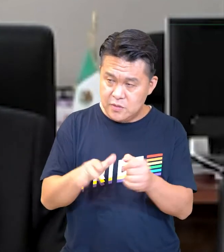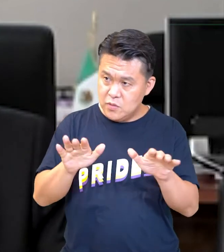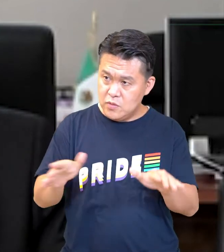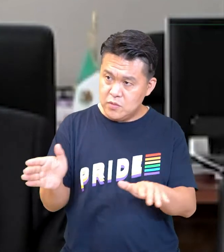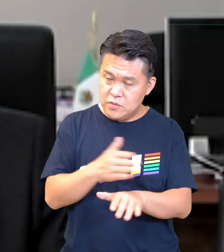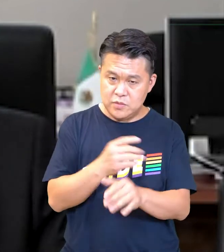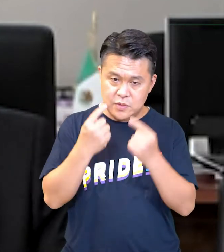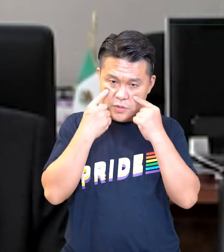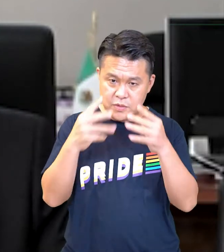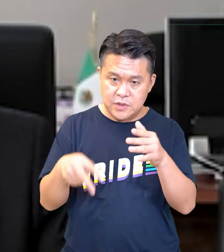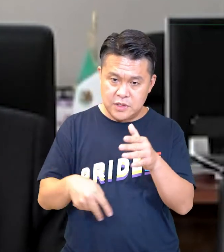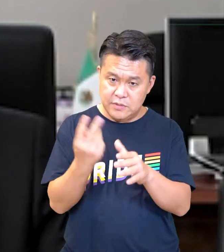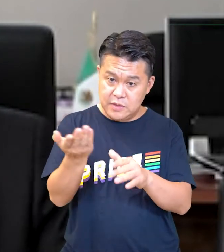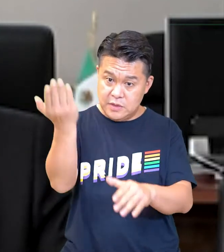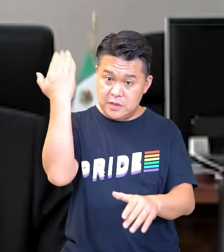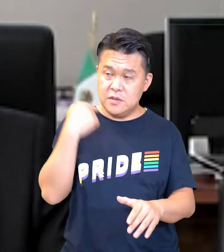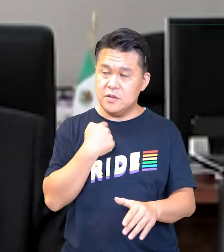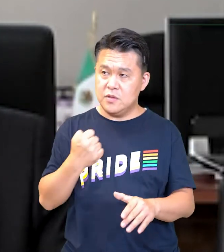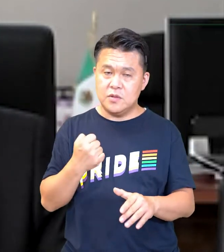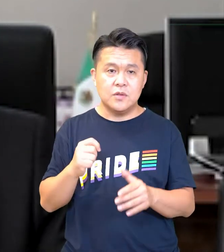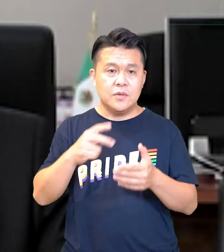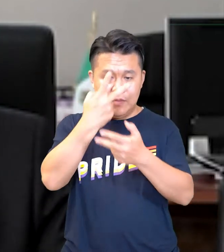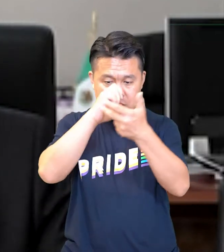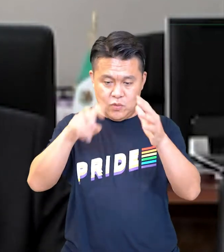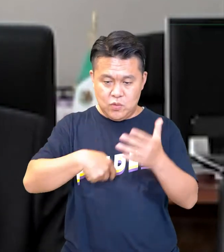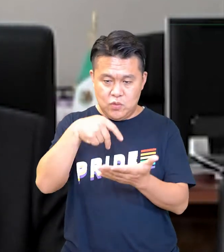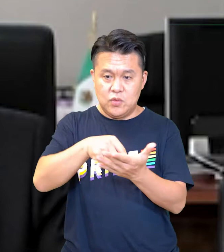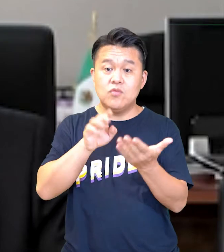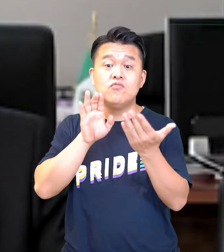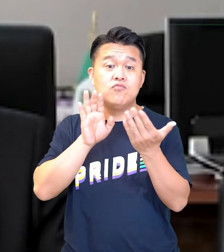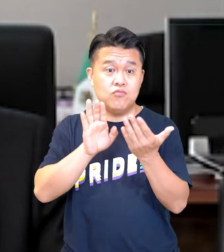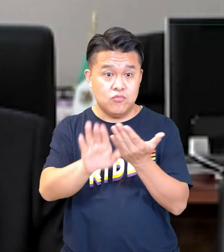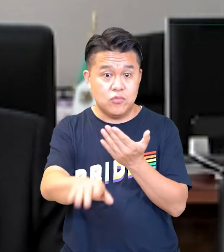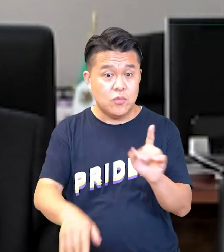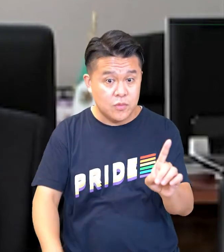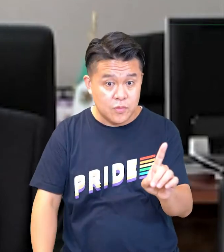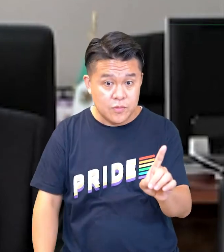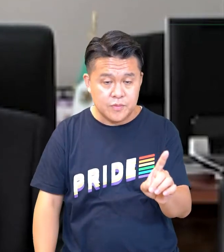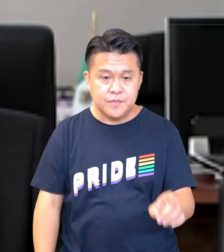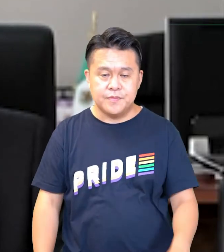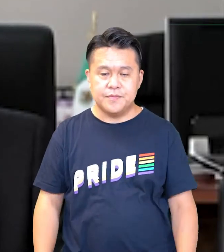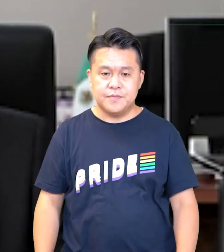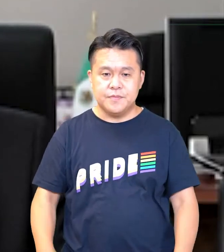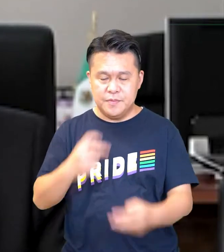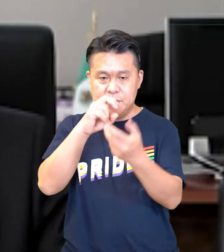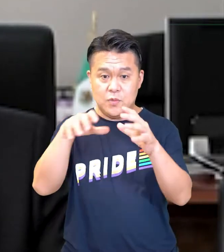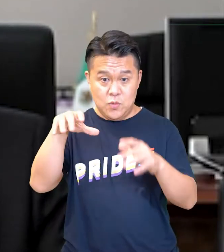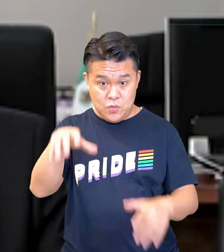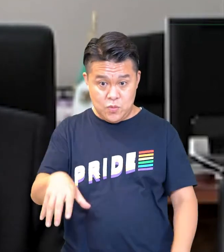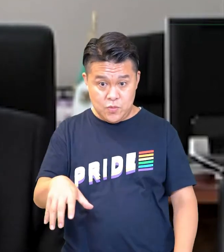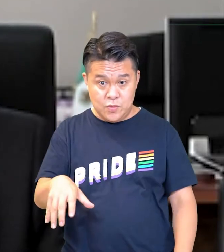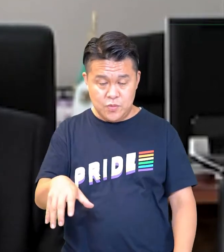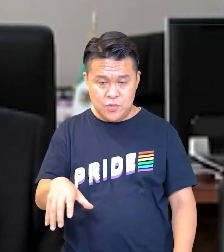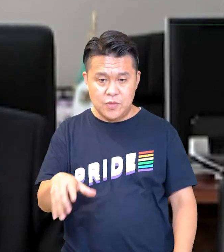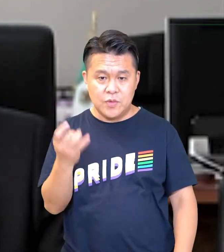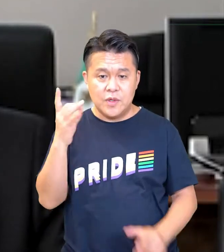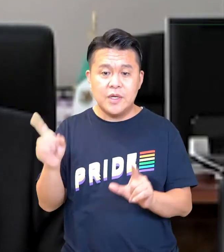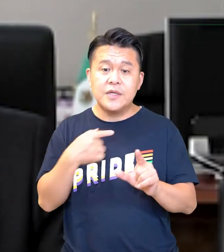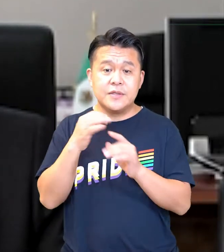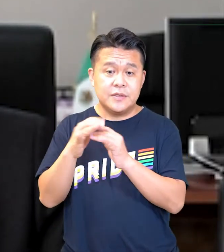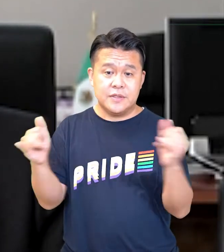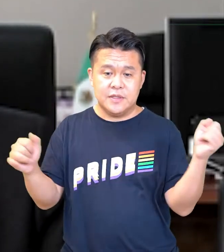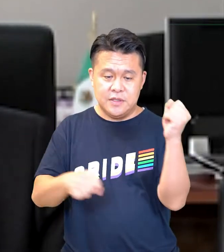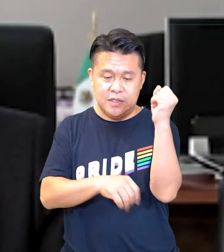our independence, 2 centuries ago, exactly this year, the basic rights of